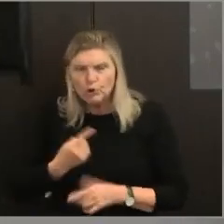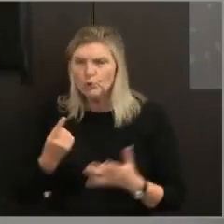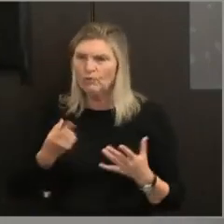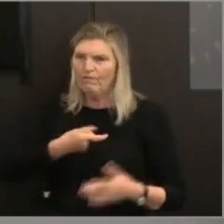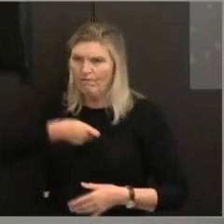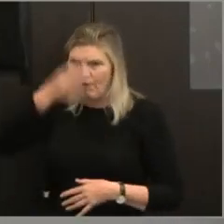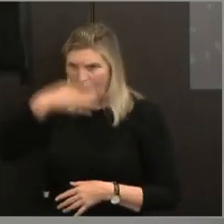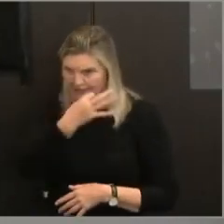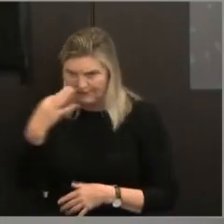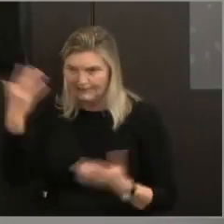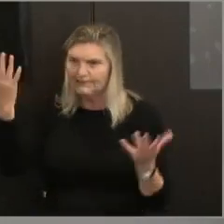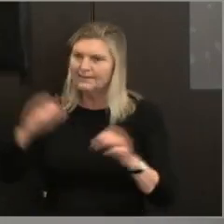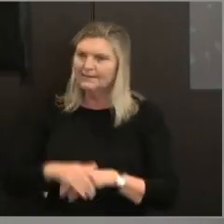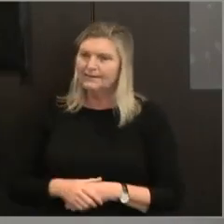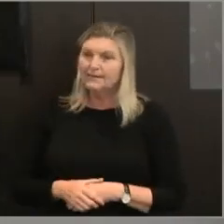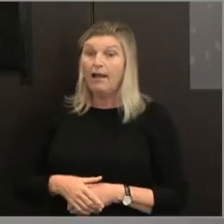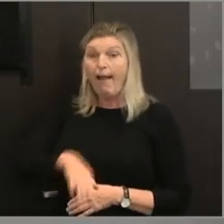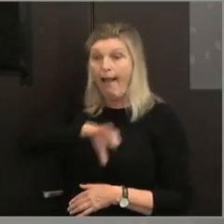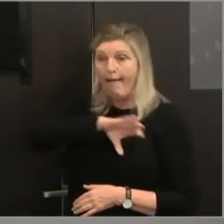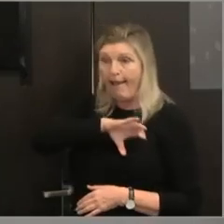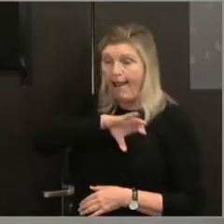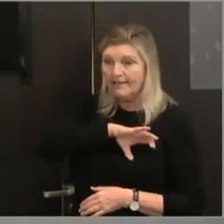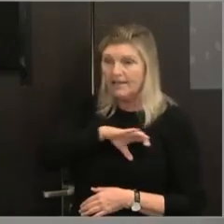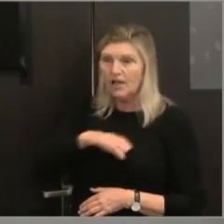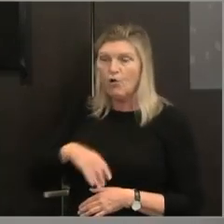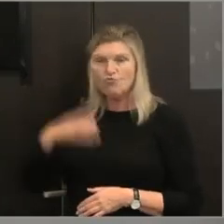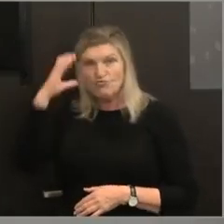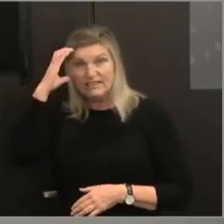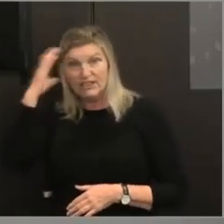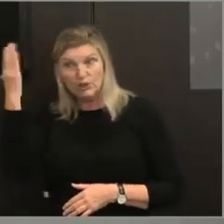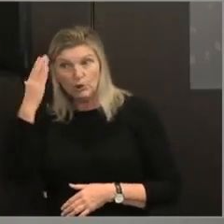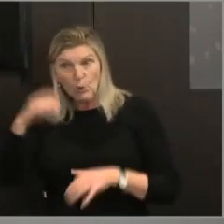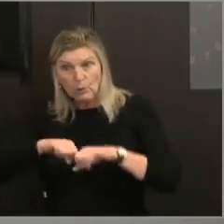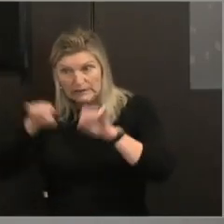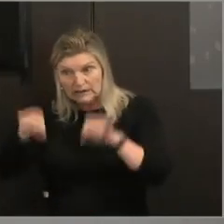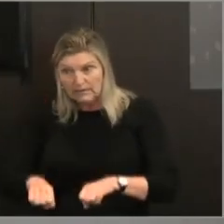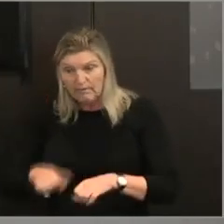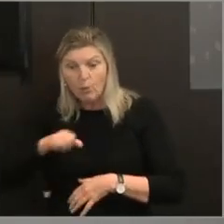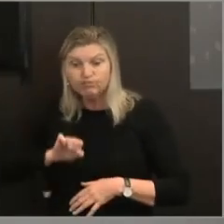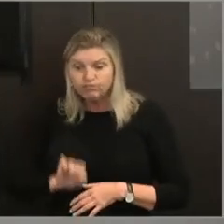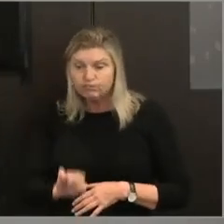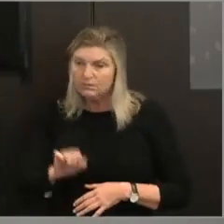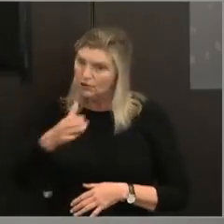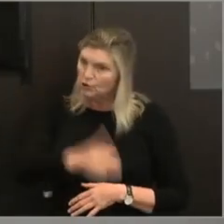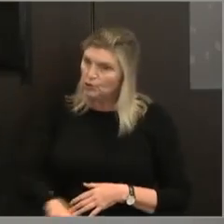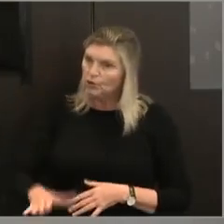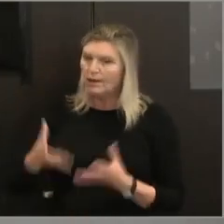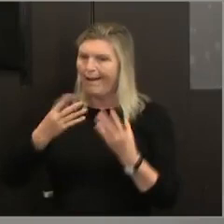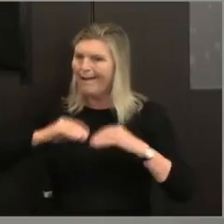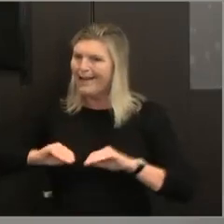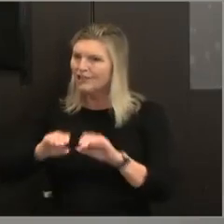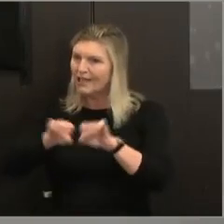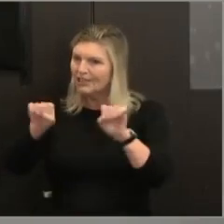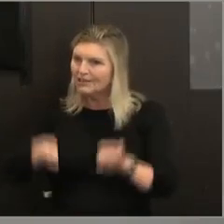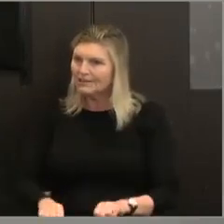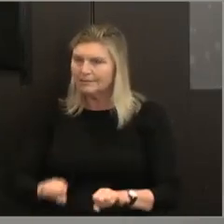And to quote, Canada's residential school system for Aboriginal children was an education system